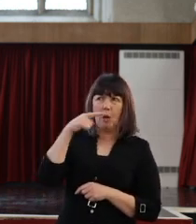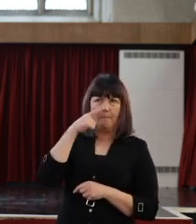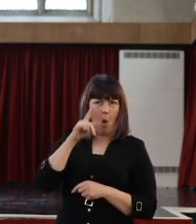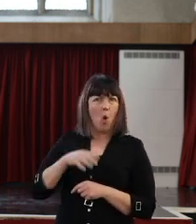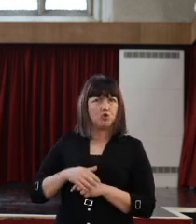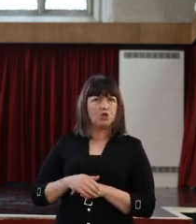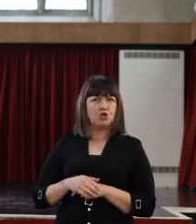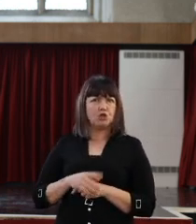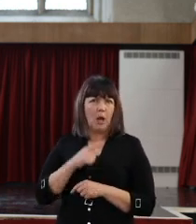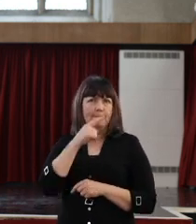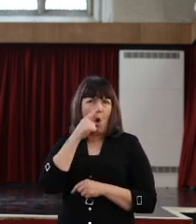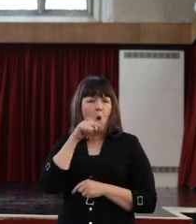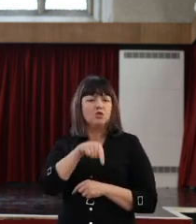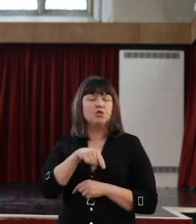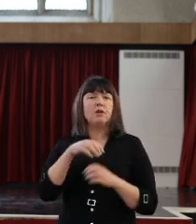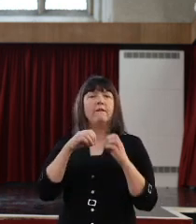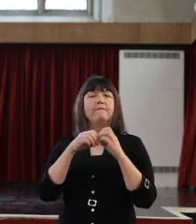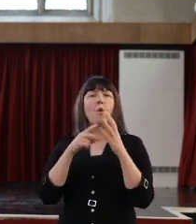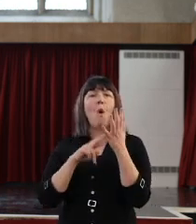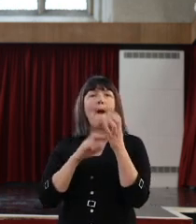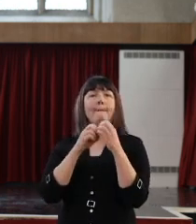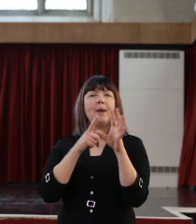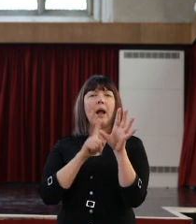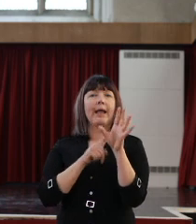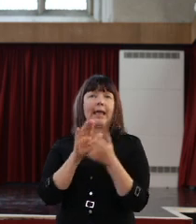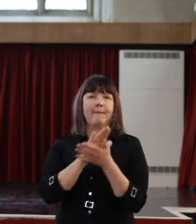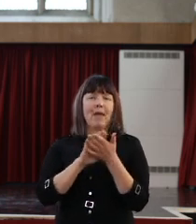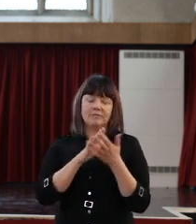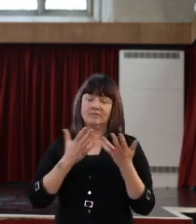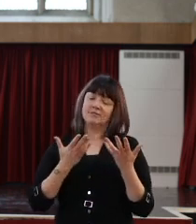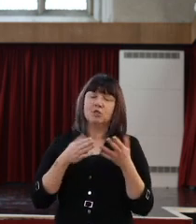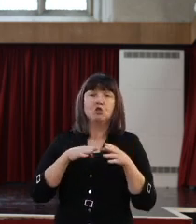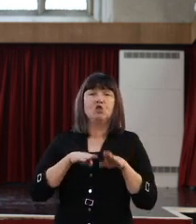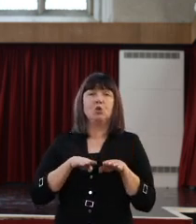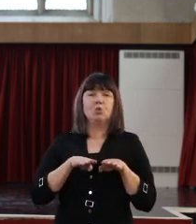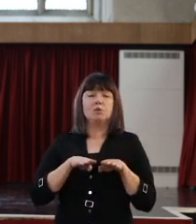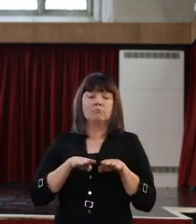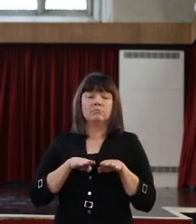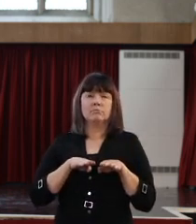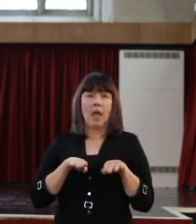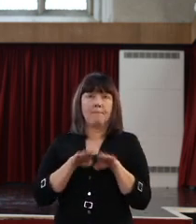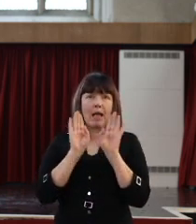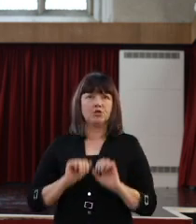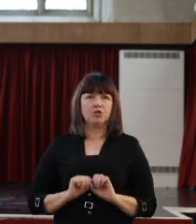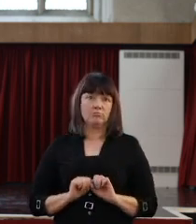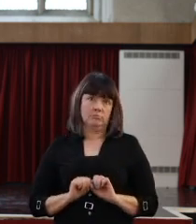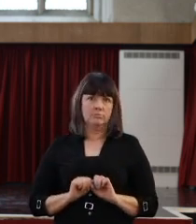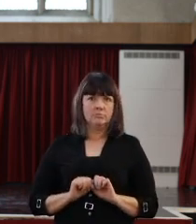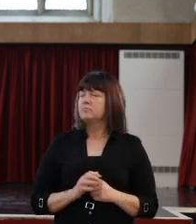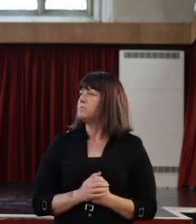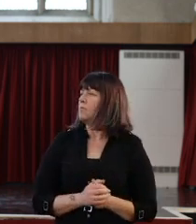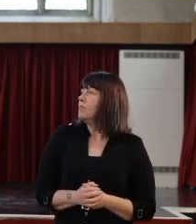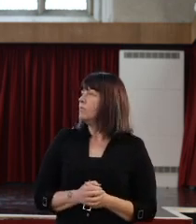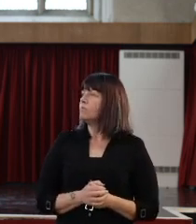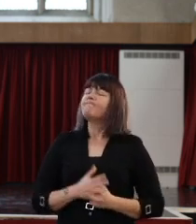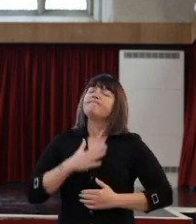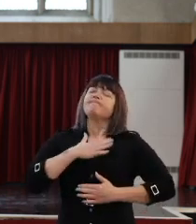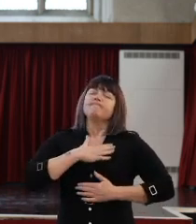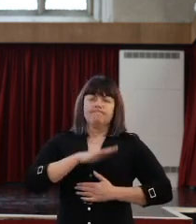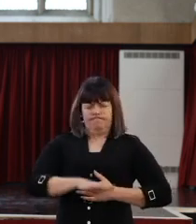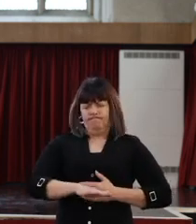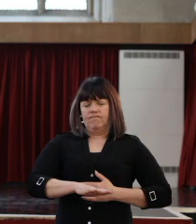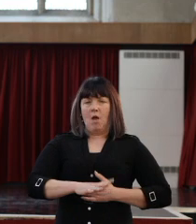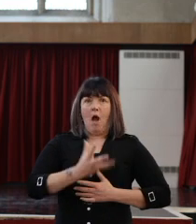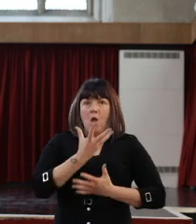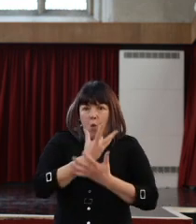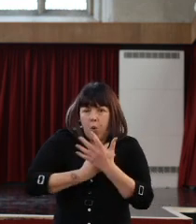Bungay, of course, we meant people with matching shoes. Now, part of the reason I escaped into books and language was my